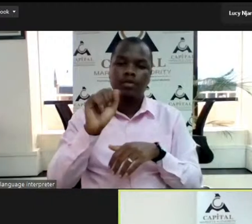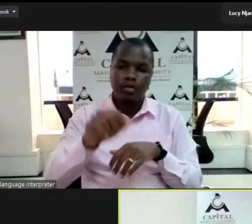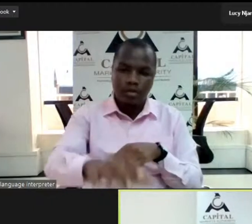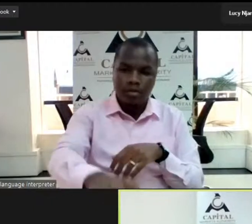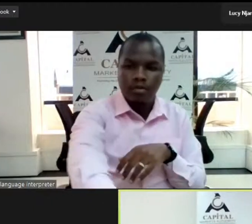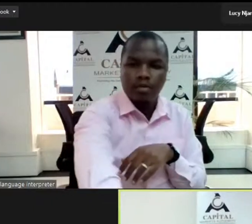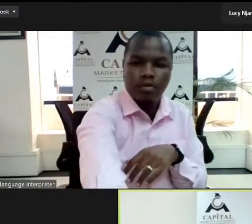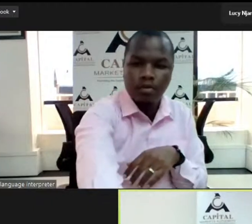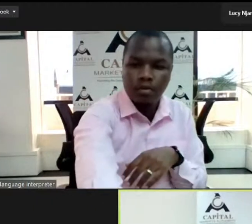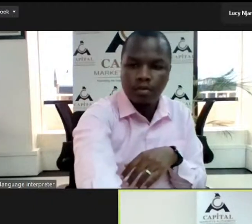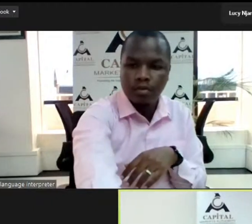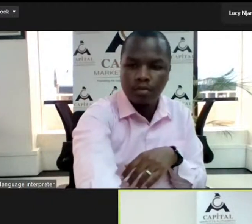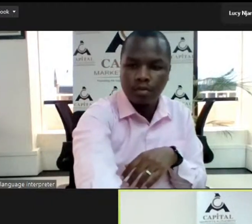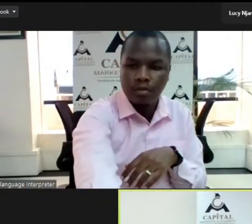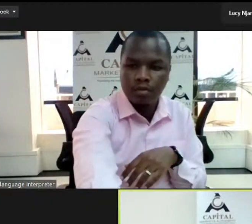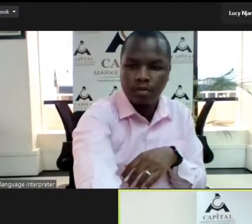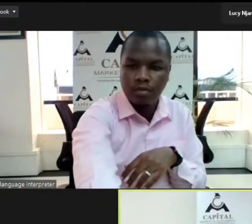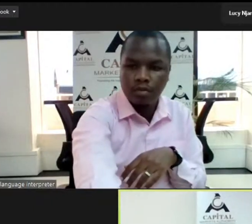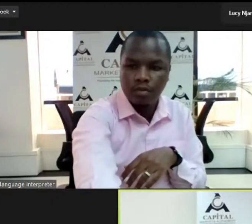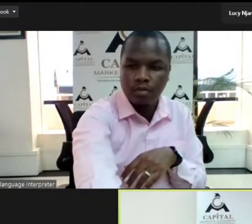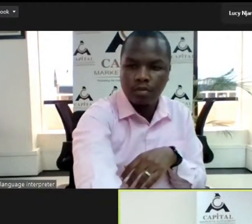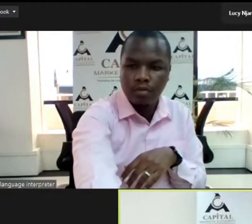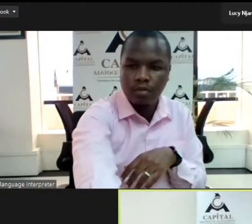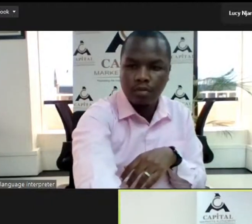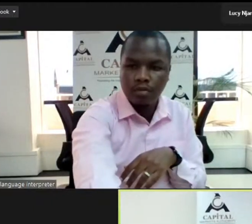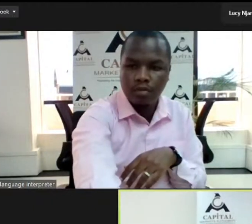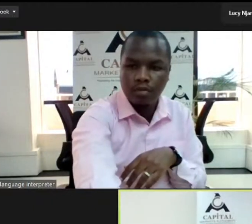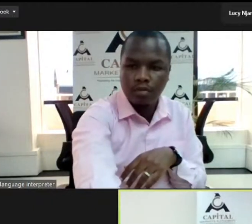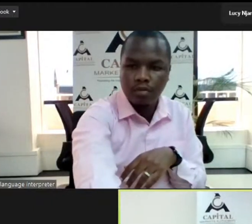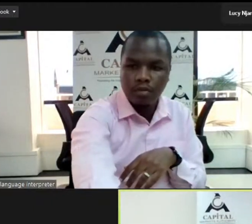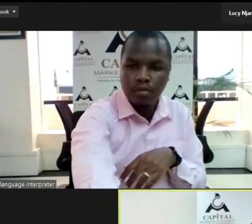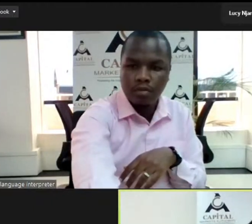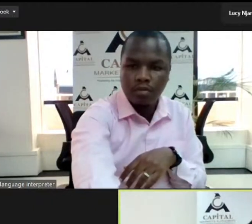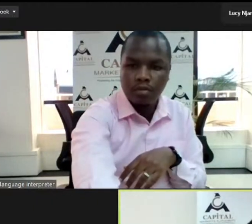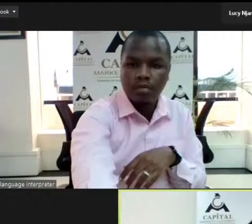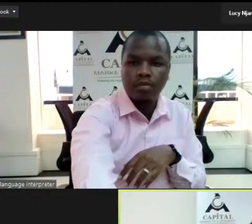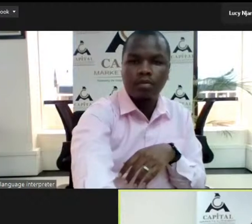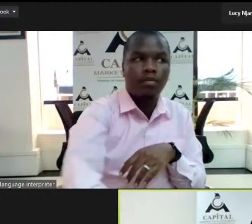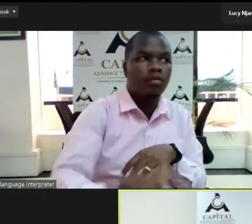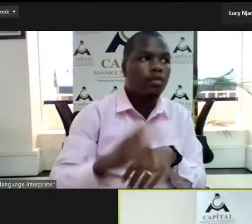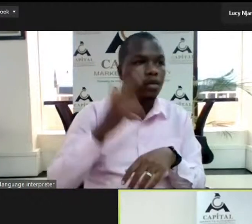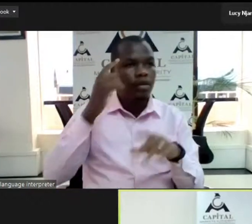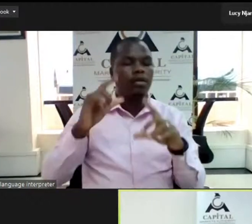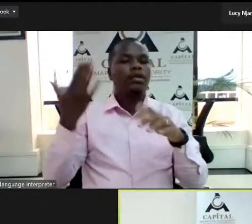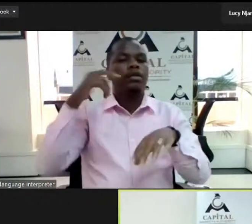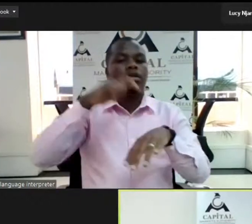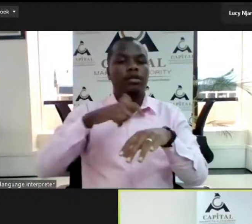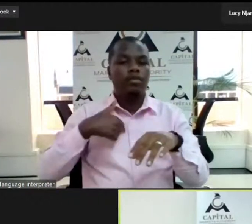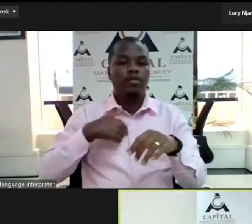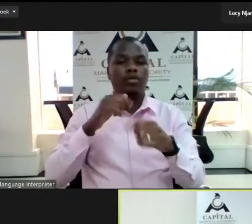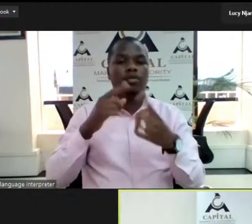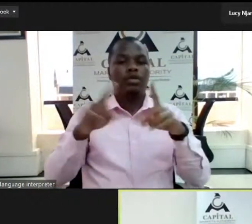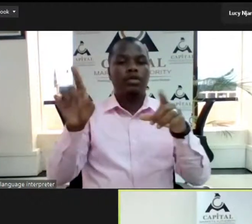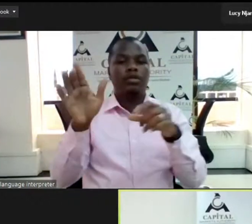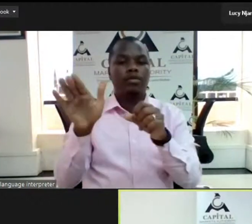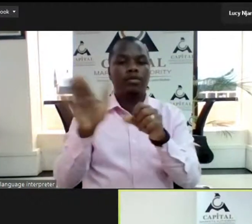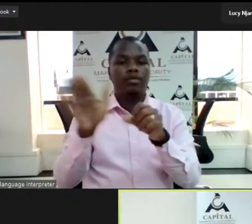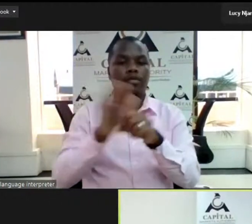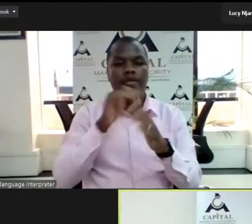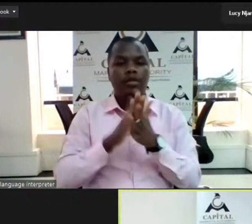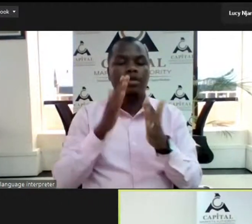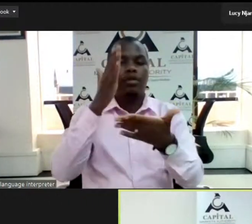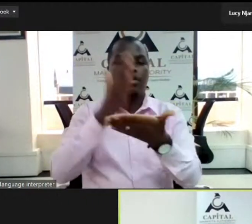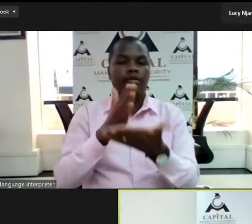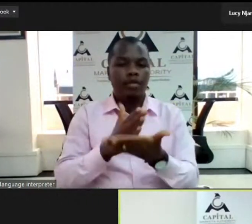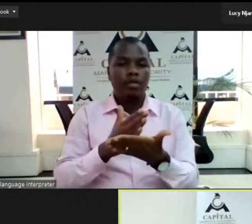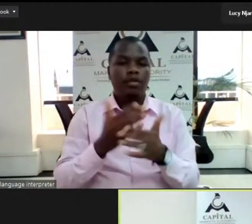Yes, we will revive it. I think the biggest, the last one was quite a success, and